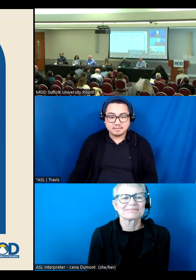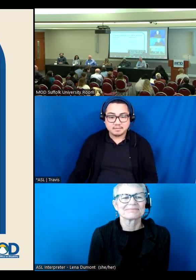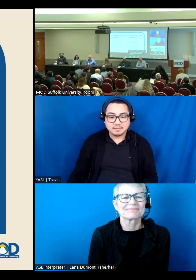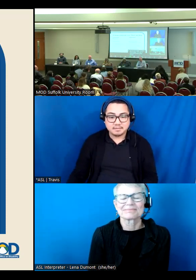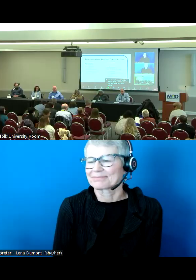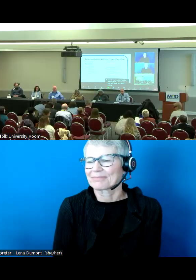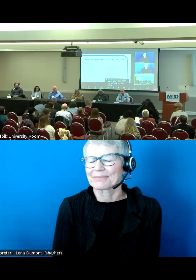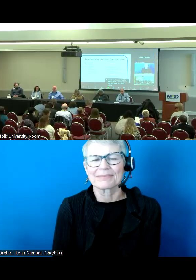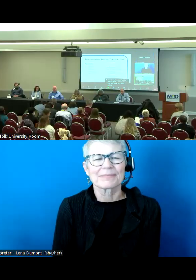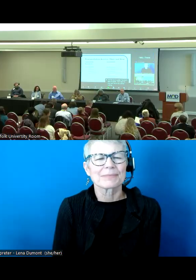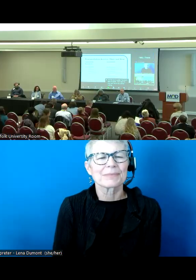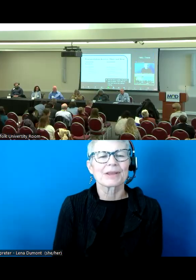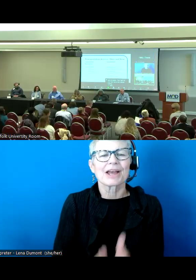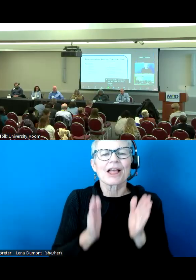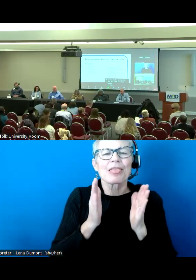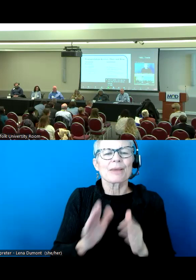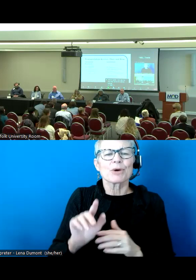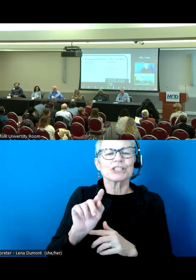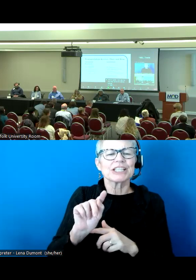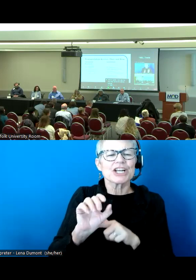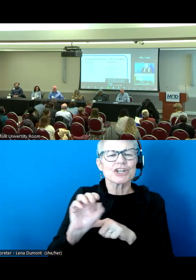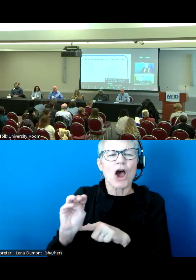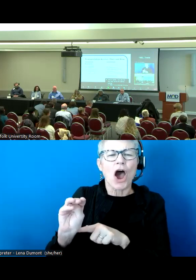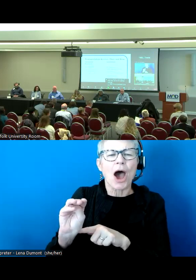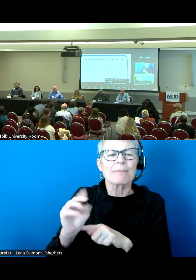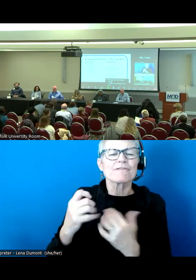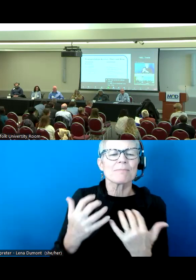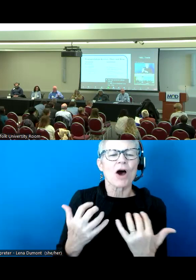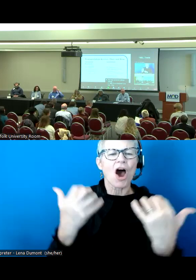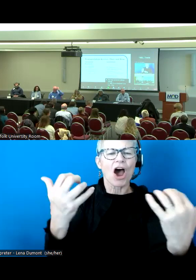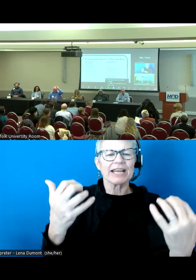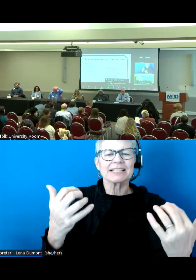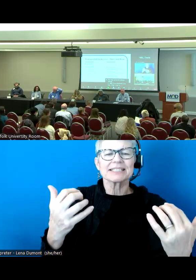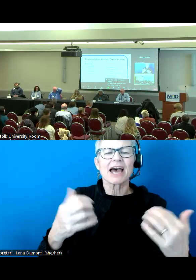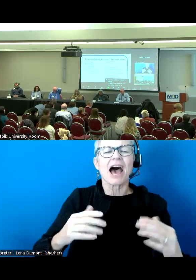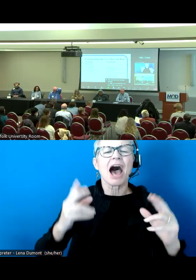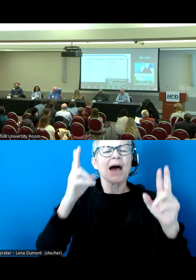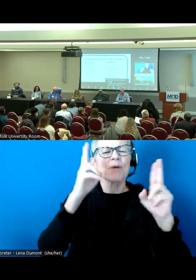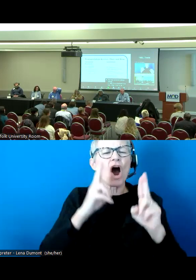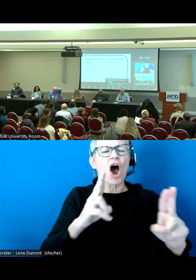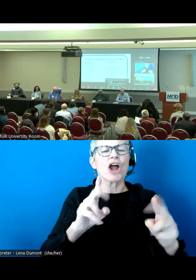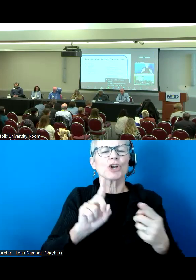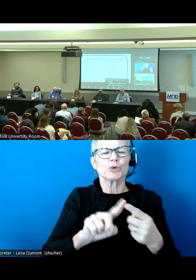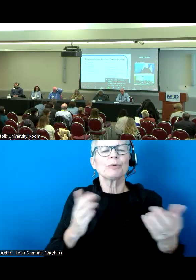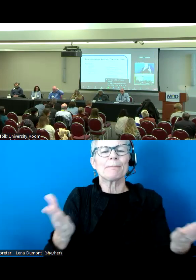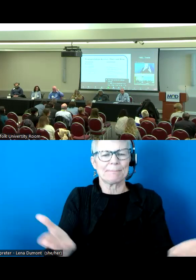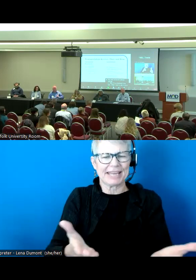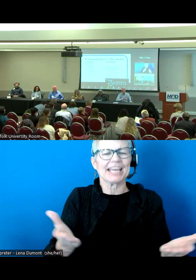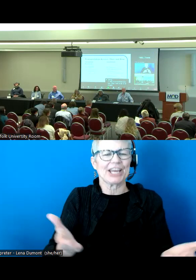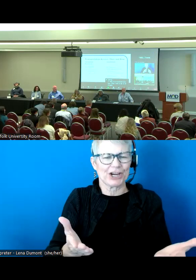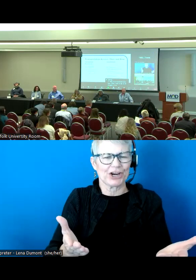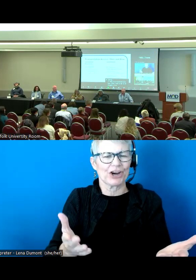I'm so honored to be here. What I want to say is, my struggle started from the